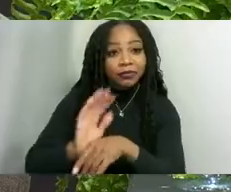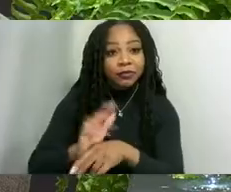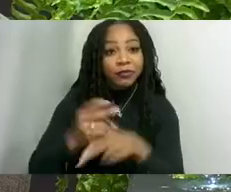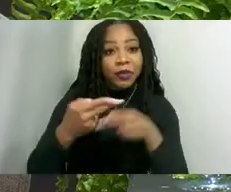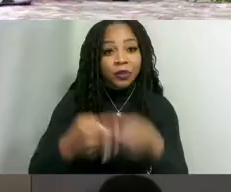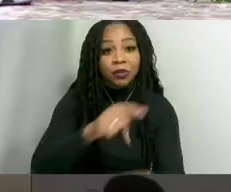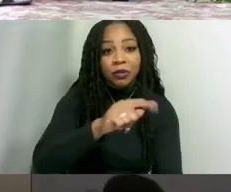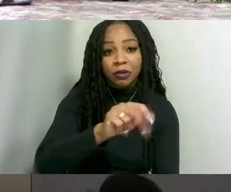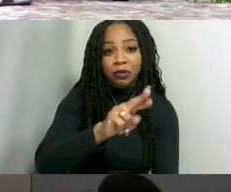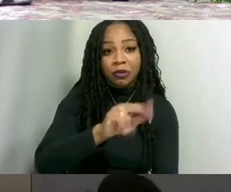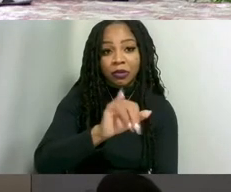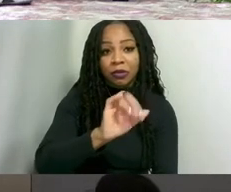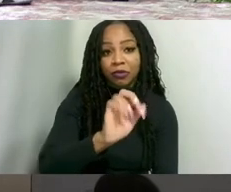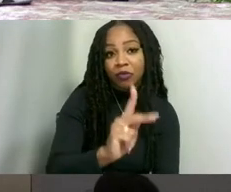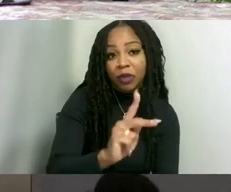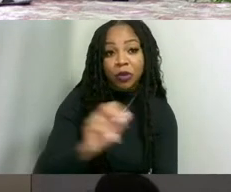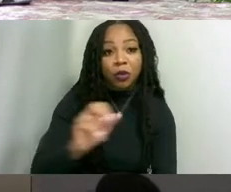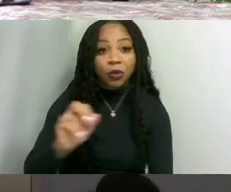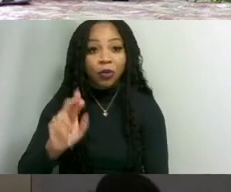You should look at it.